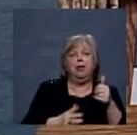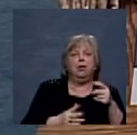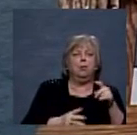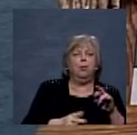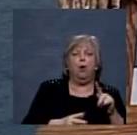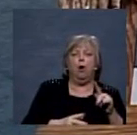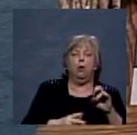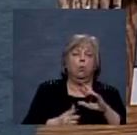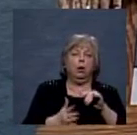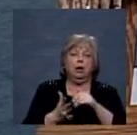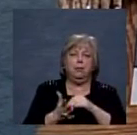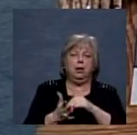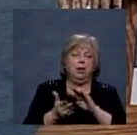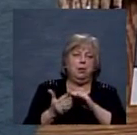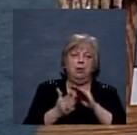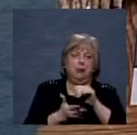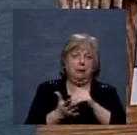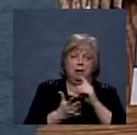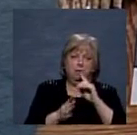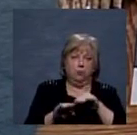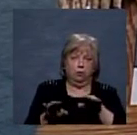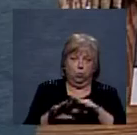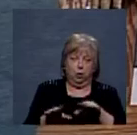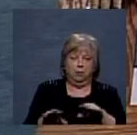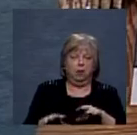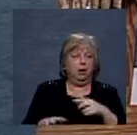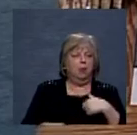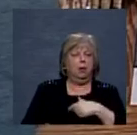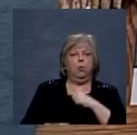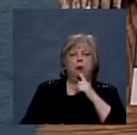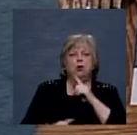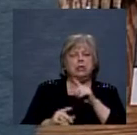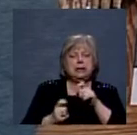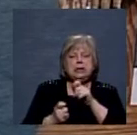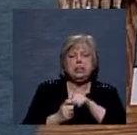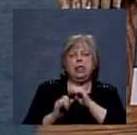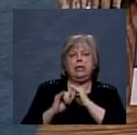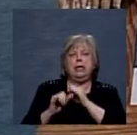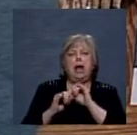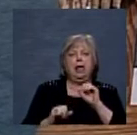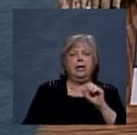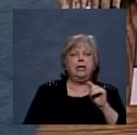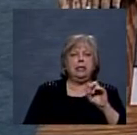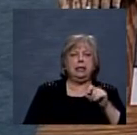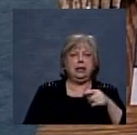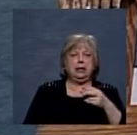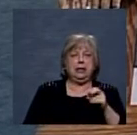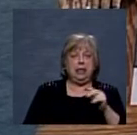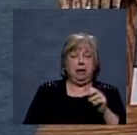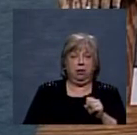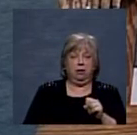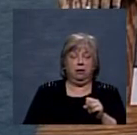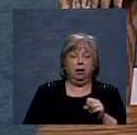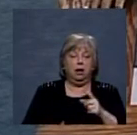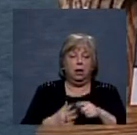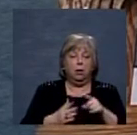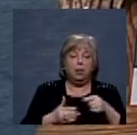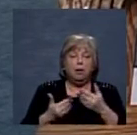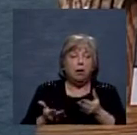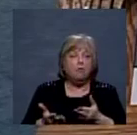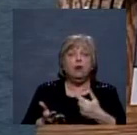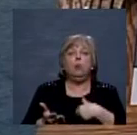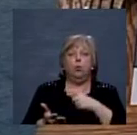to swim. We are just like Stevens. I looked at their website today. What they're offering is what we